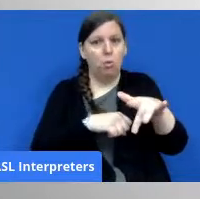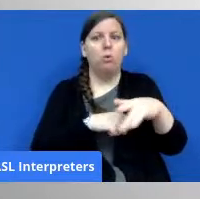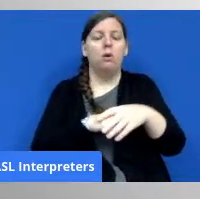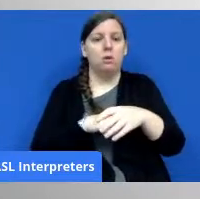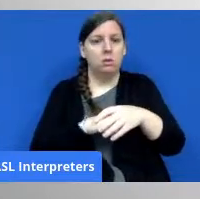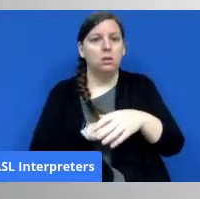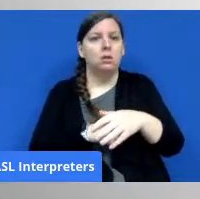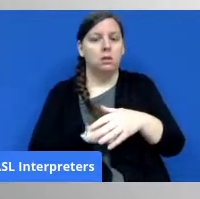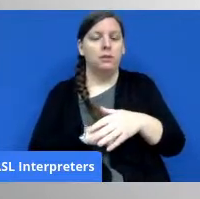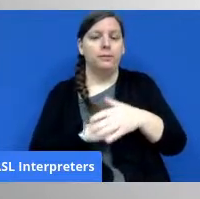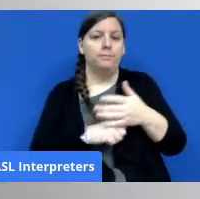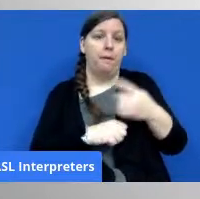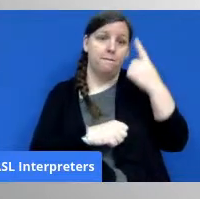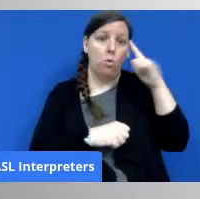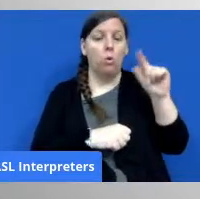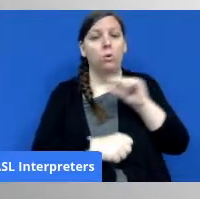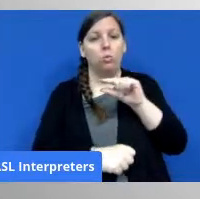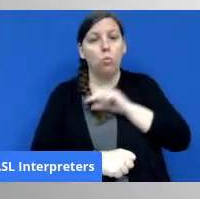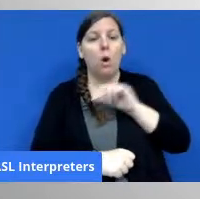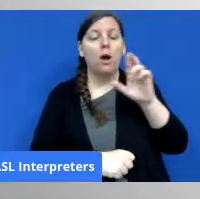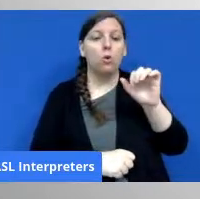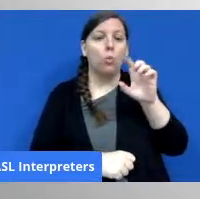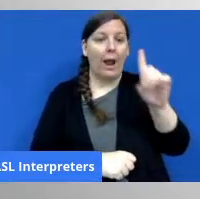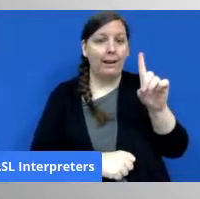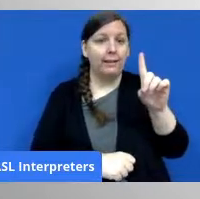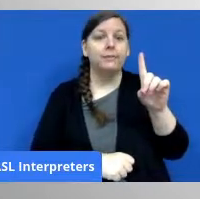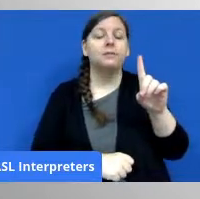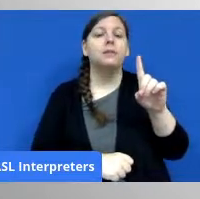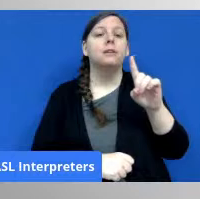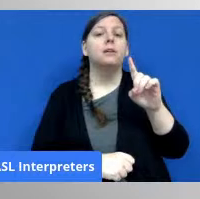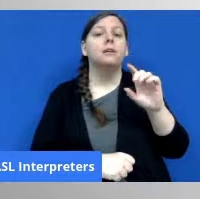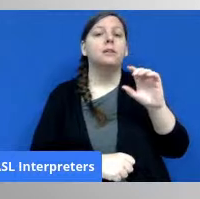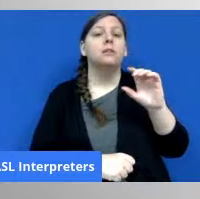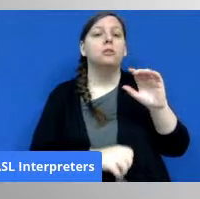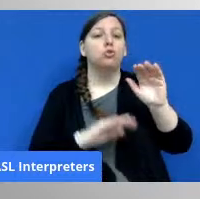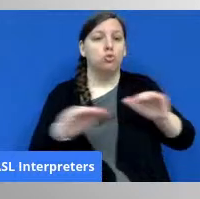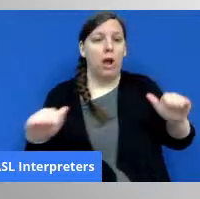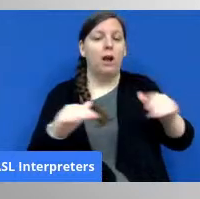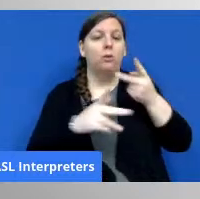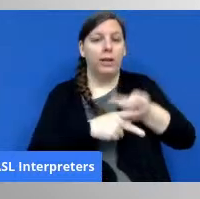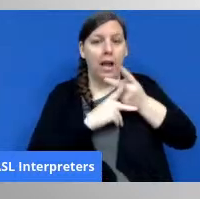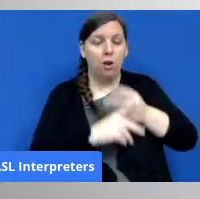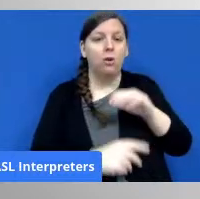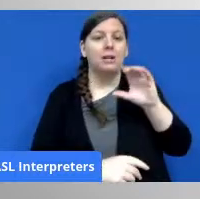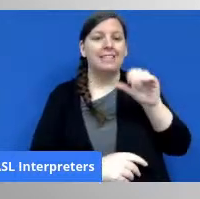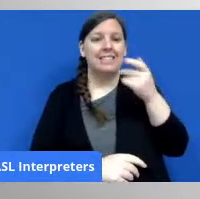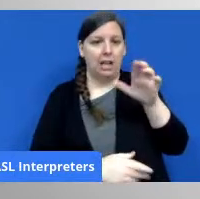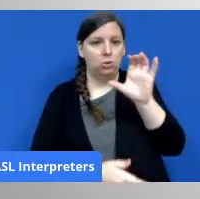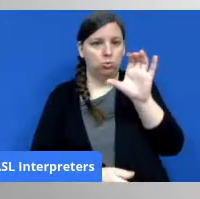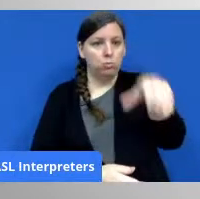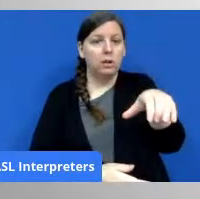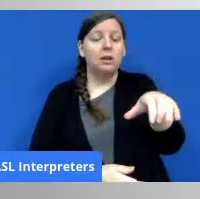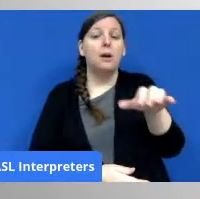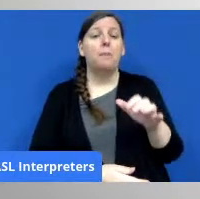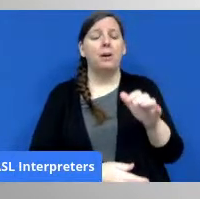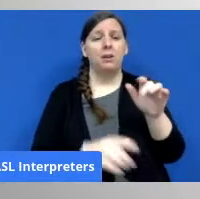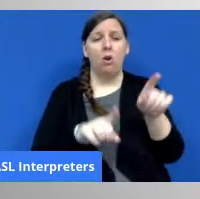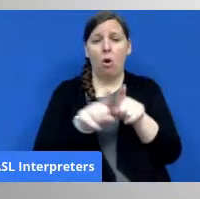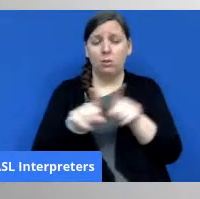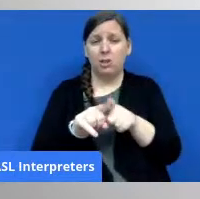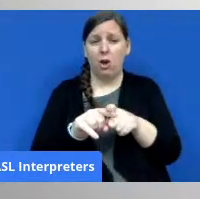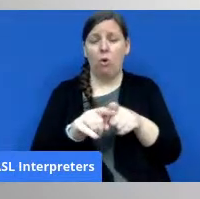childcare centers that are quality rated. But it also is concerning because this, again, was before